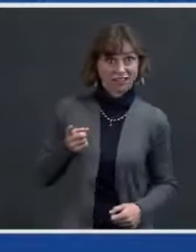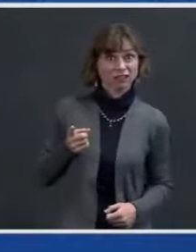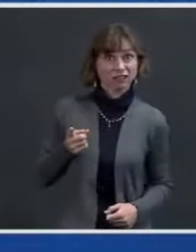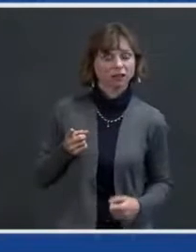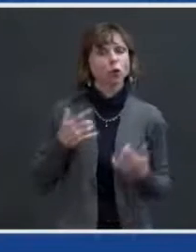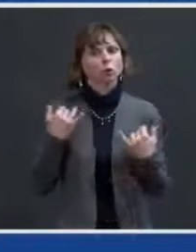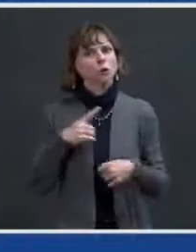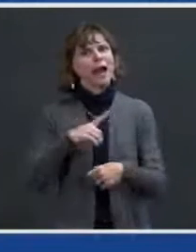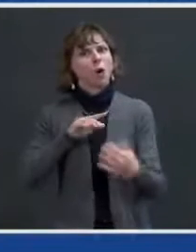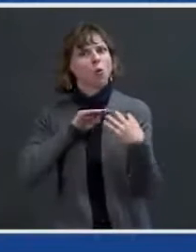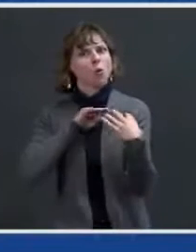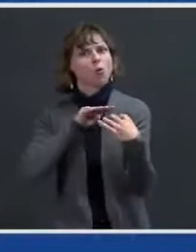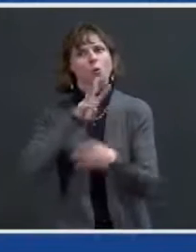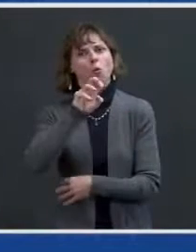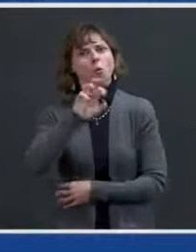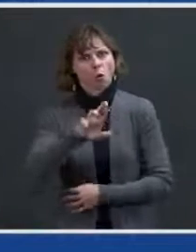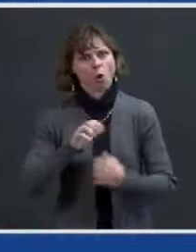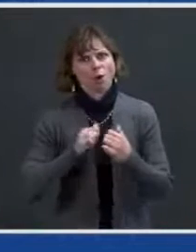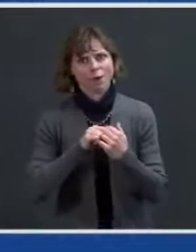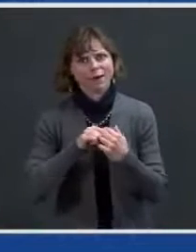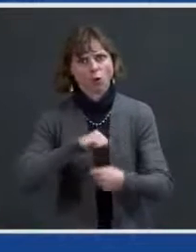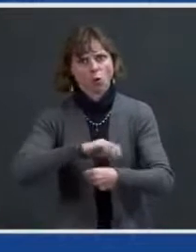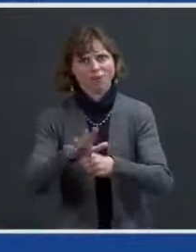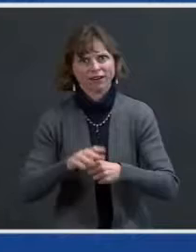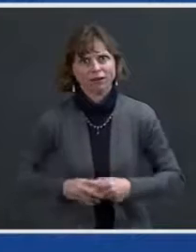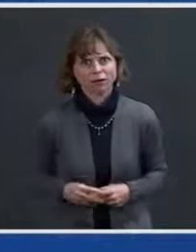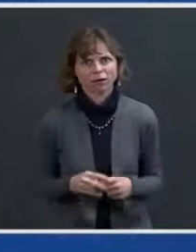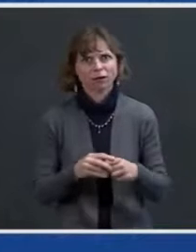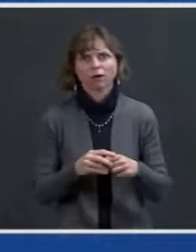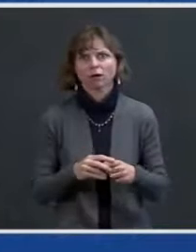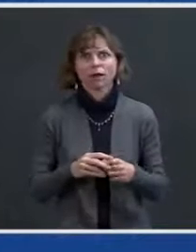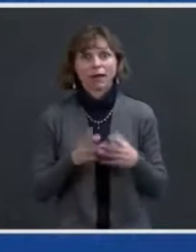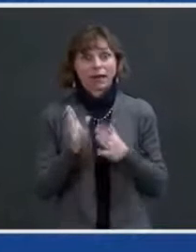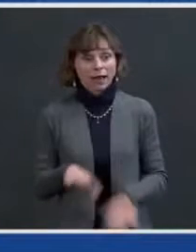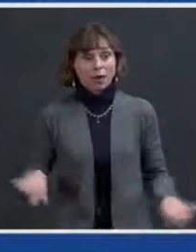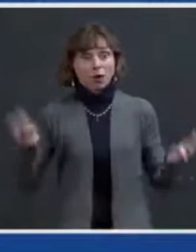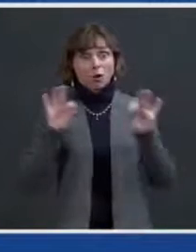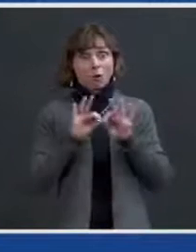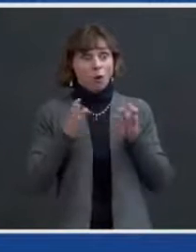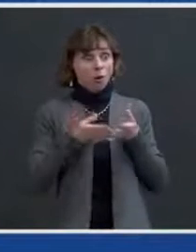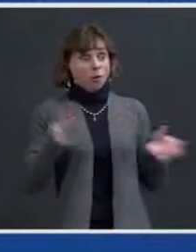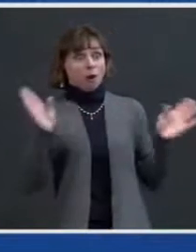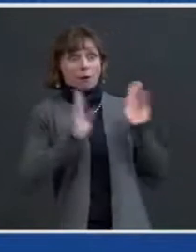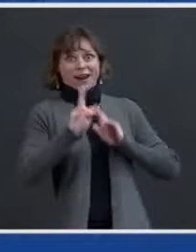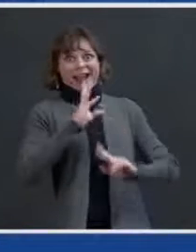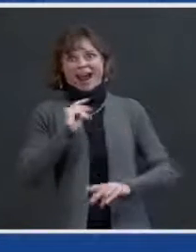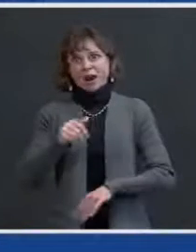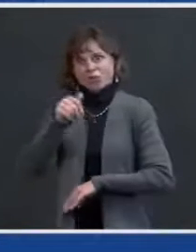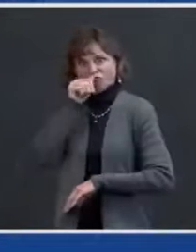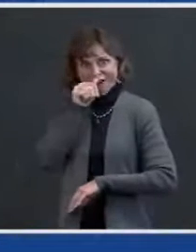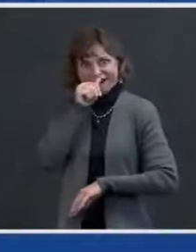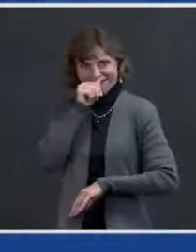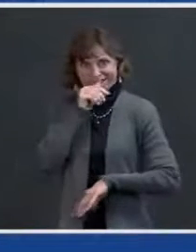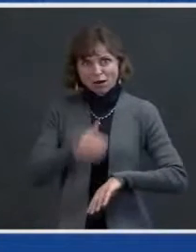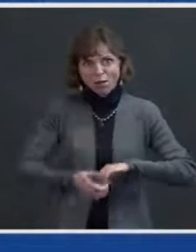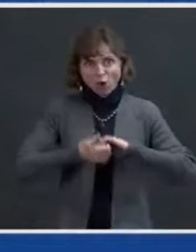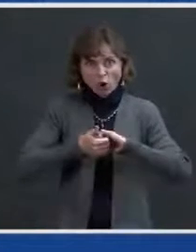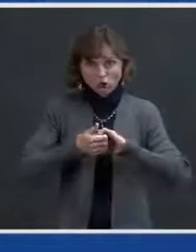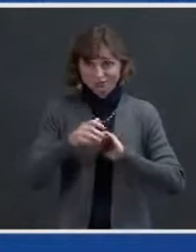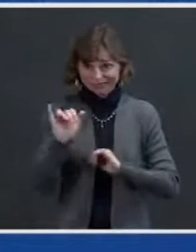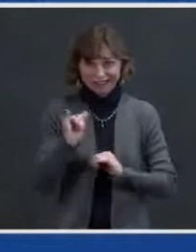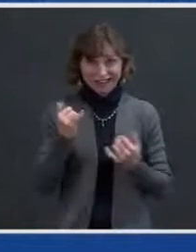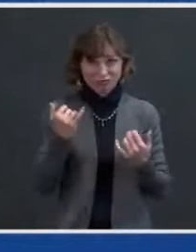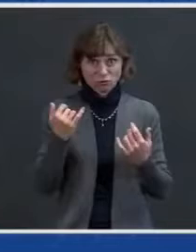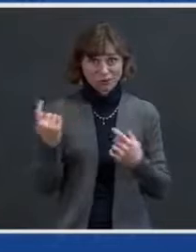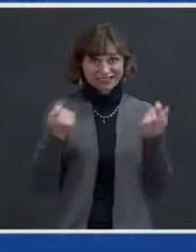with COVID-19, and public-private partnerships like the historic one that we're celebrating today, well, there are